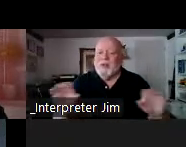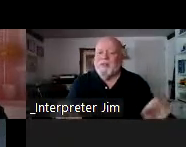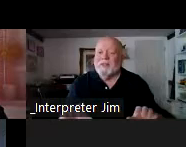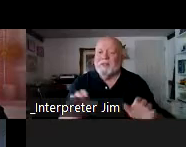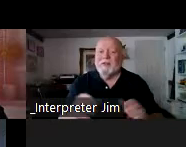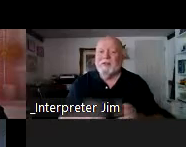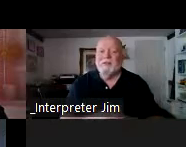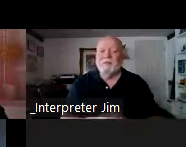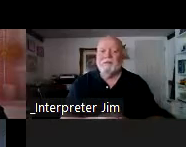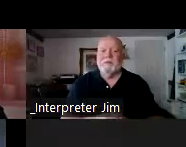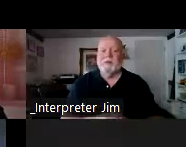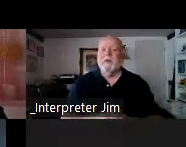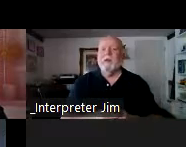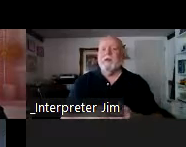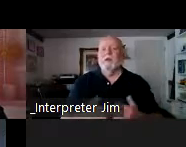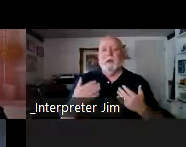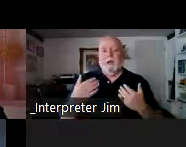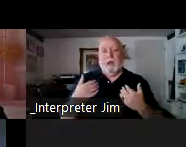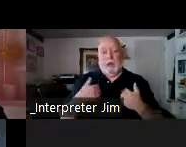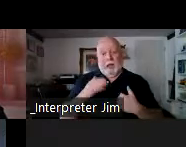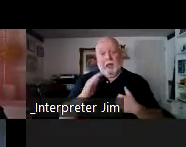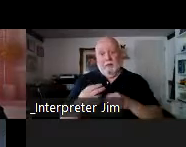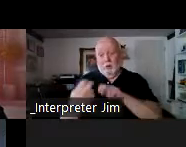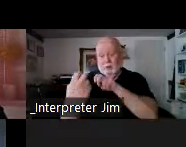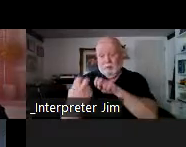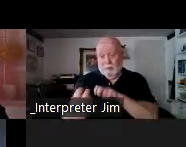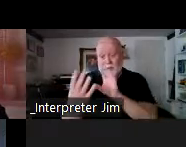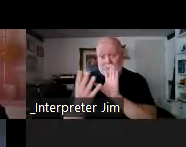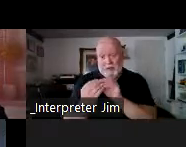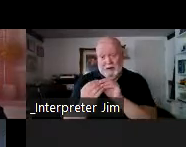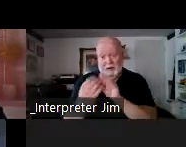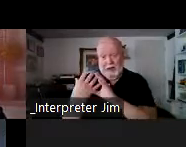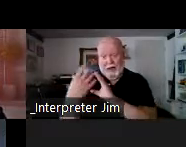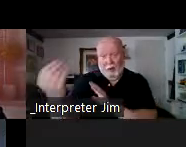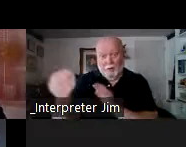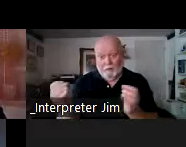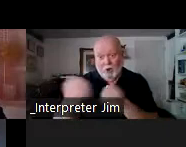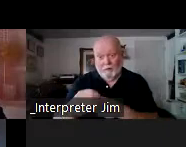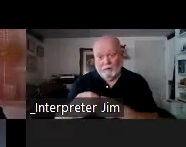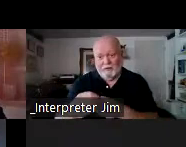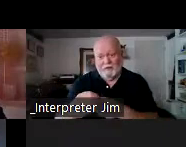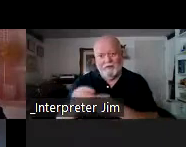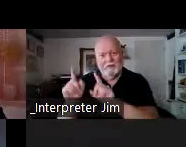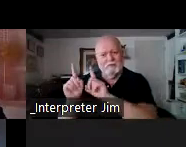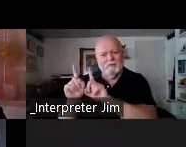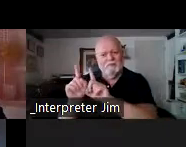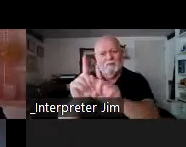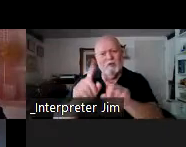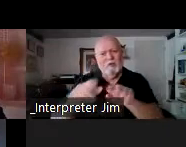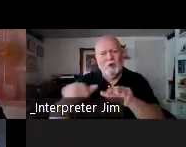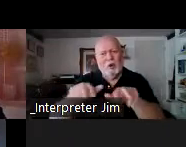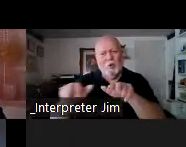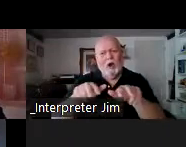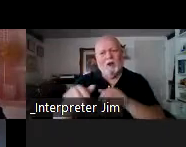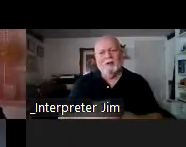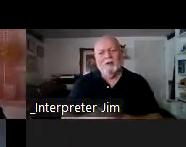the session out of the office and go for a walk. I know that some people won't be allowed to do that because of their bosses and so forth, but I'm a real